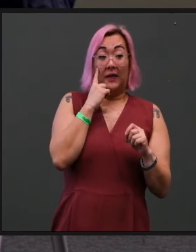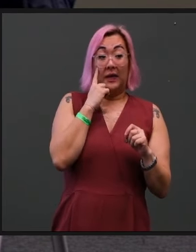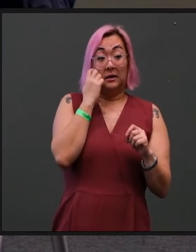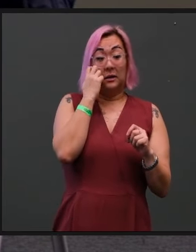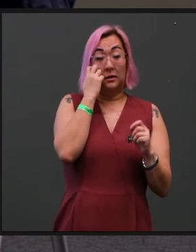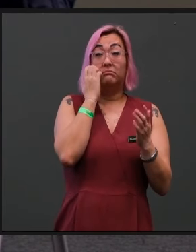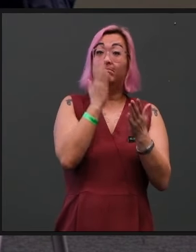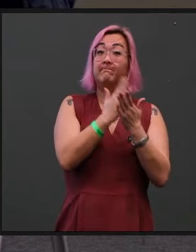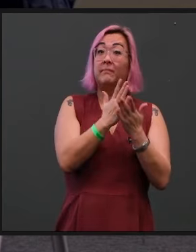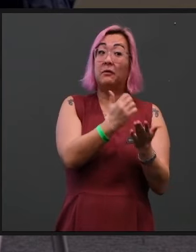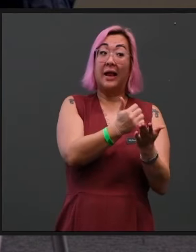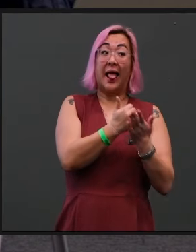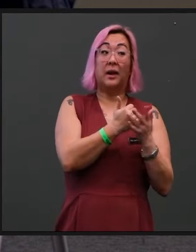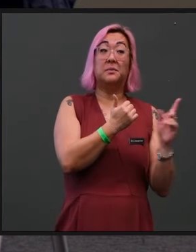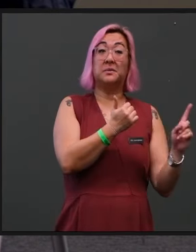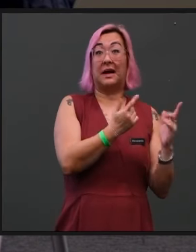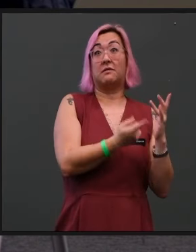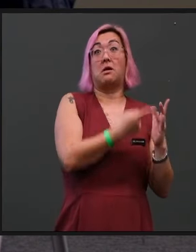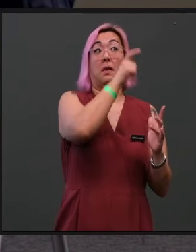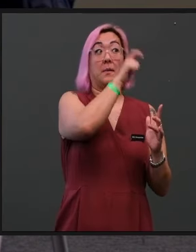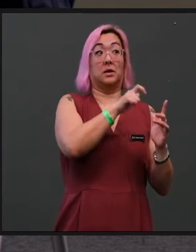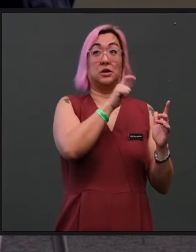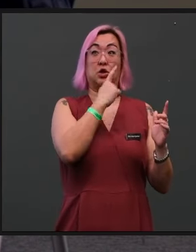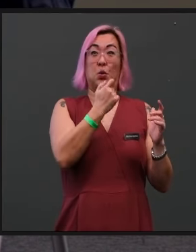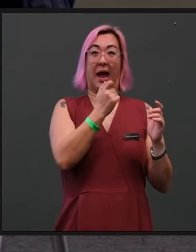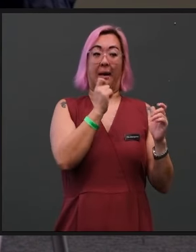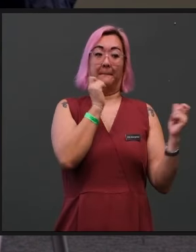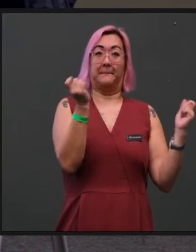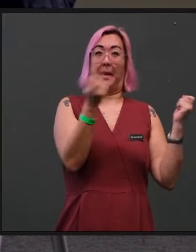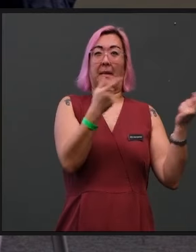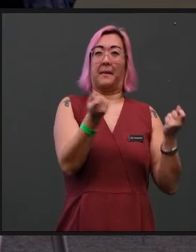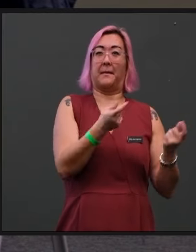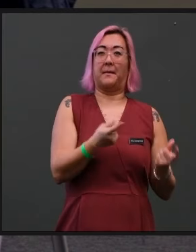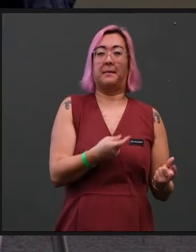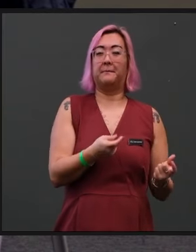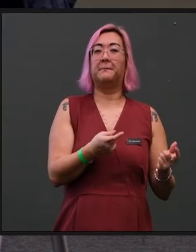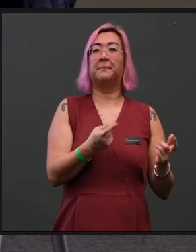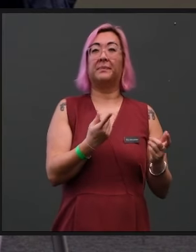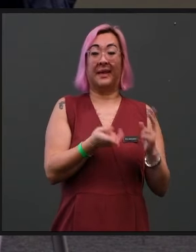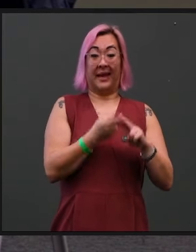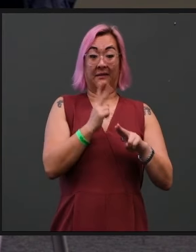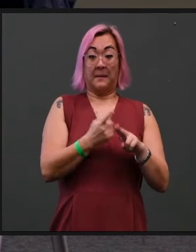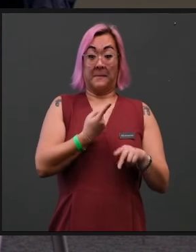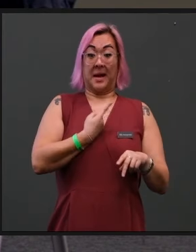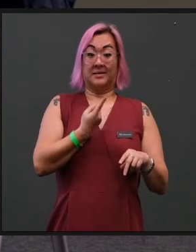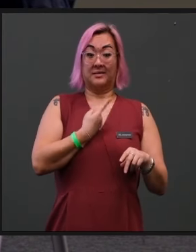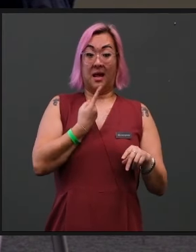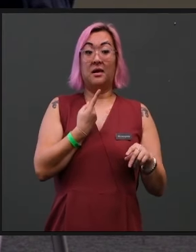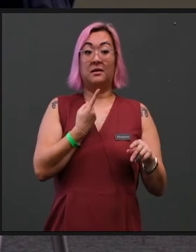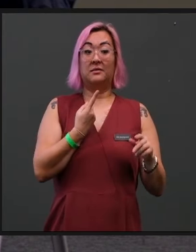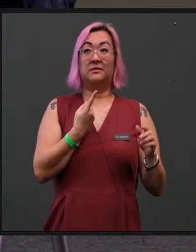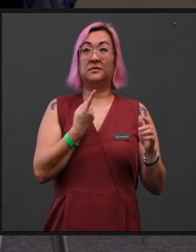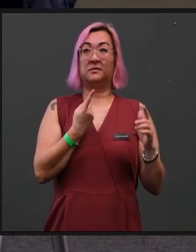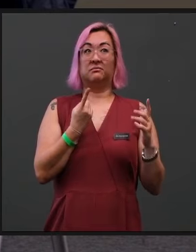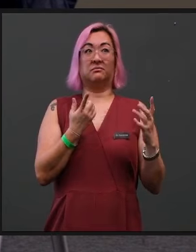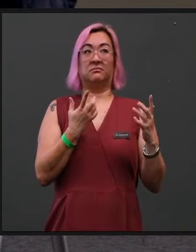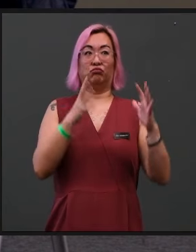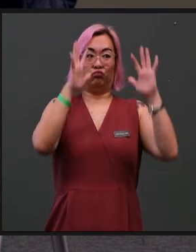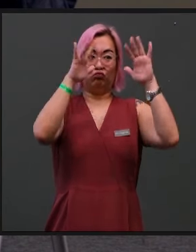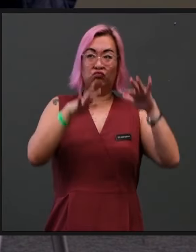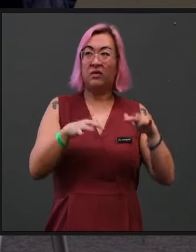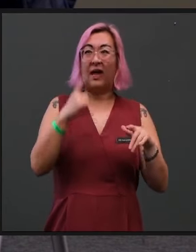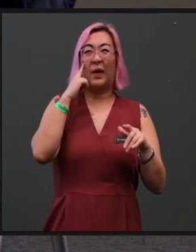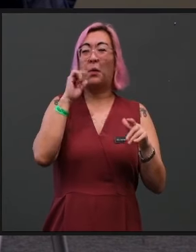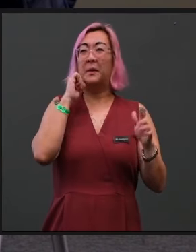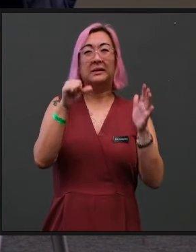that you can bounce ideas off like that. If I was doing this myself, I think it would have been really hard, because I think you always need someone